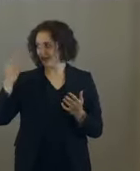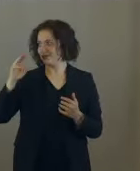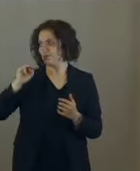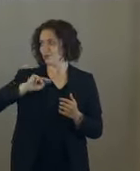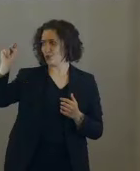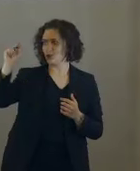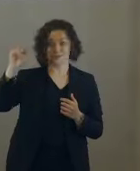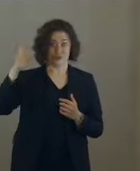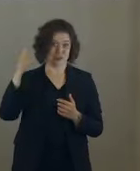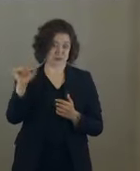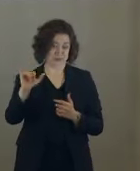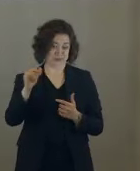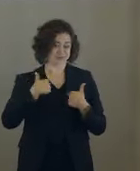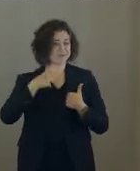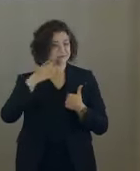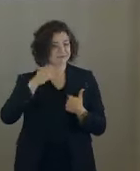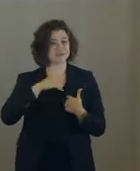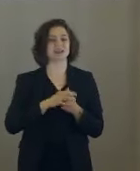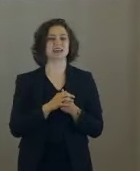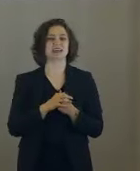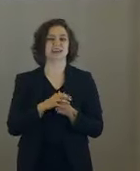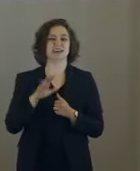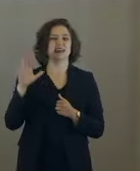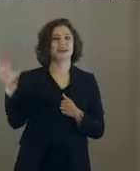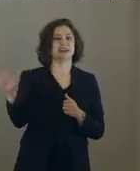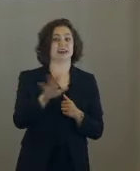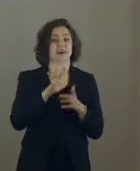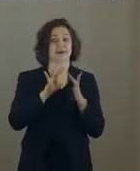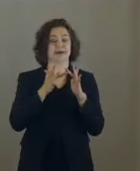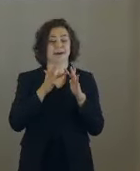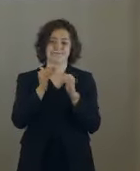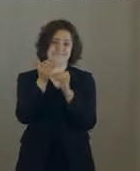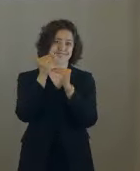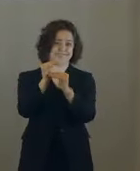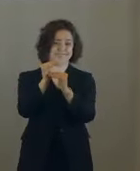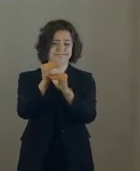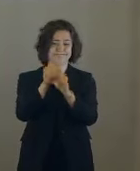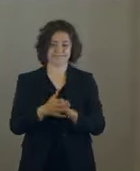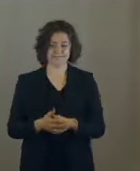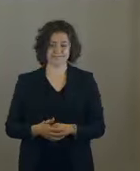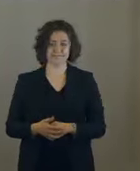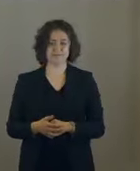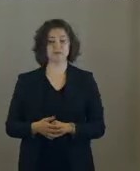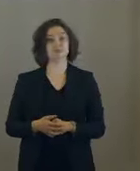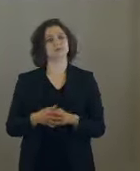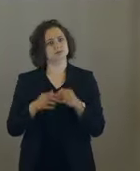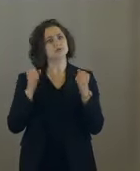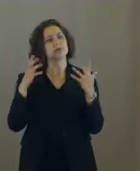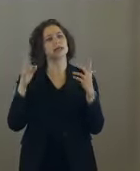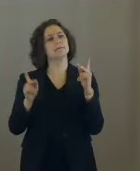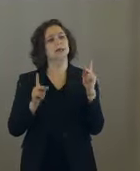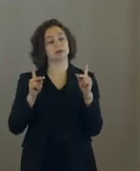Michigan as well. They have very limited broadband services, and so many people,